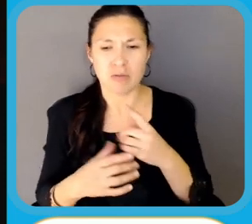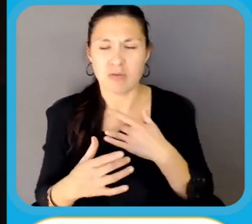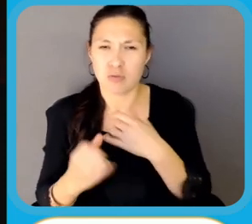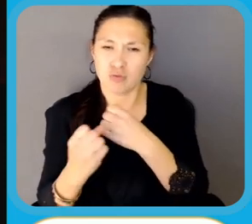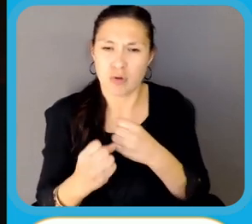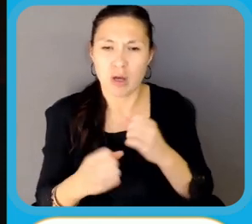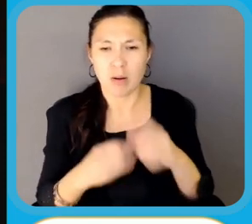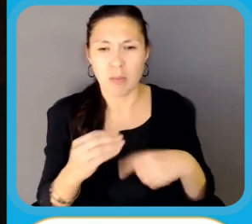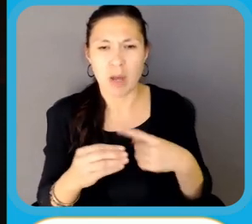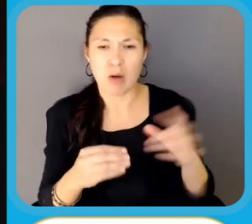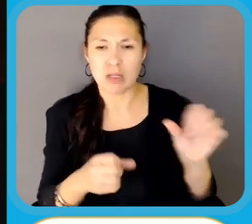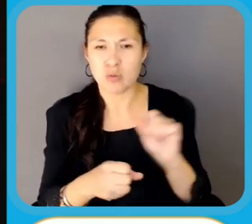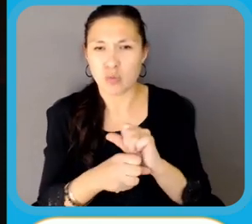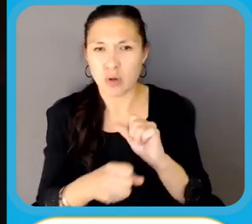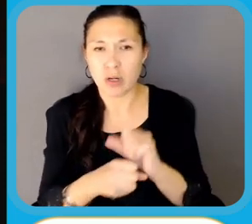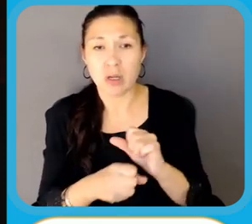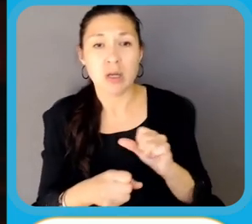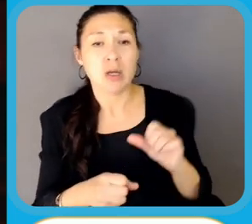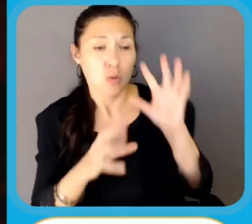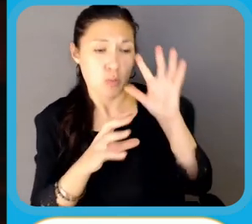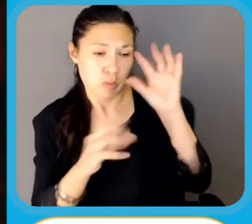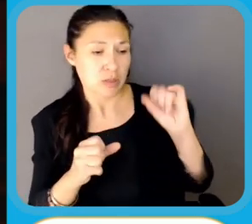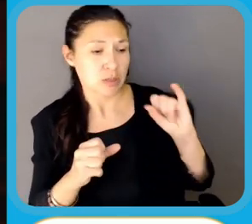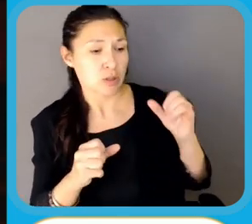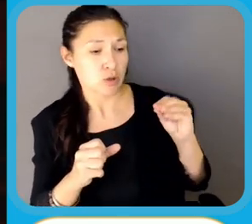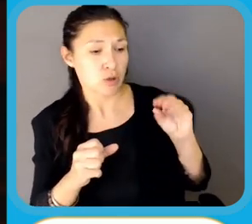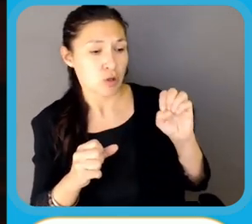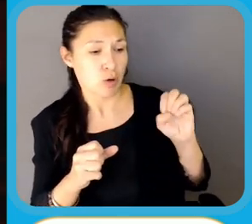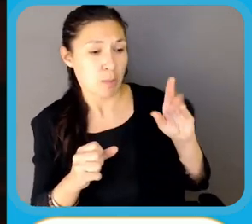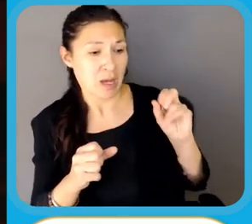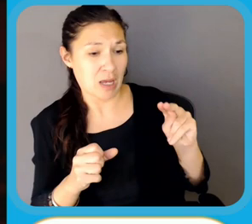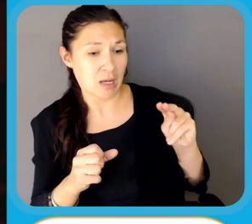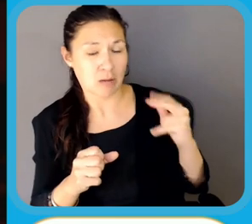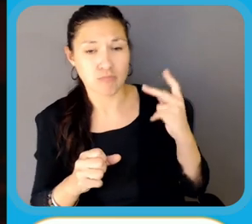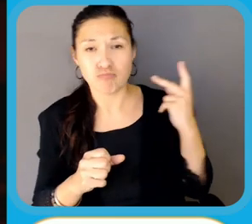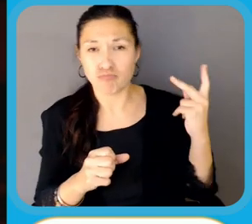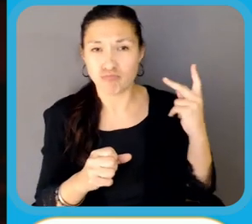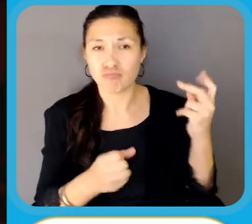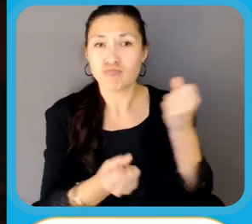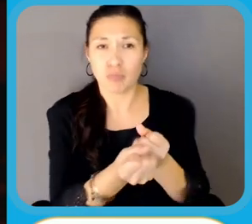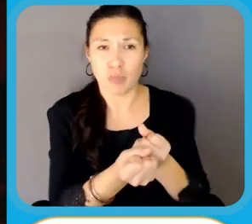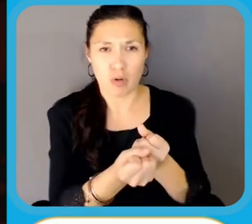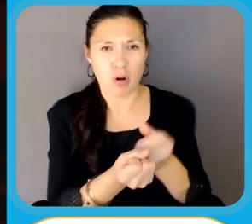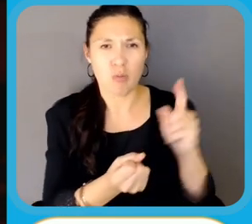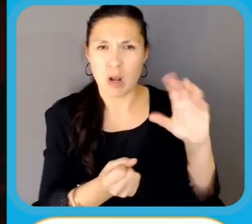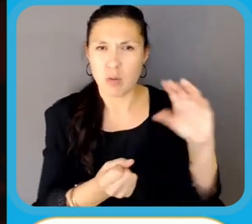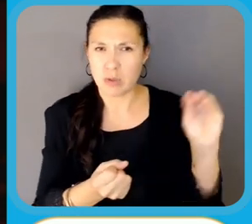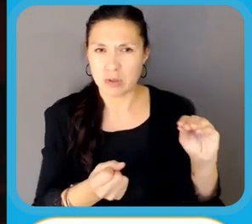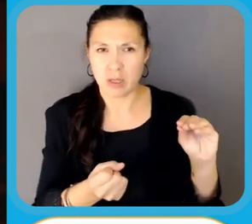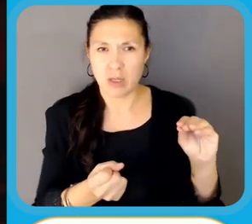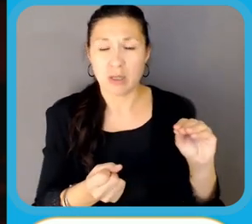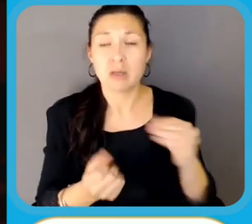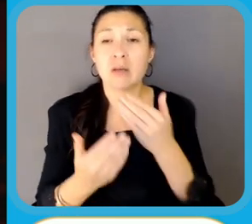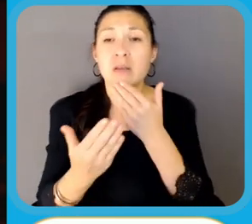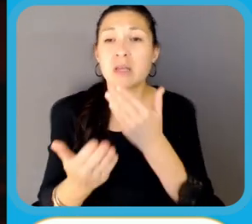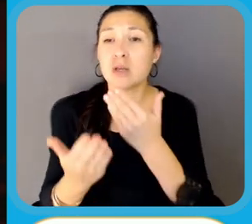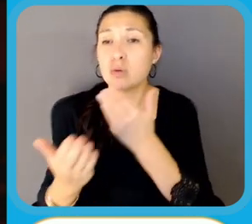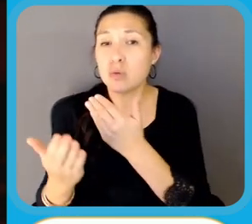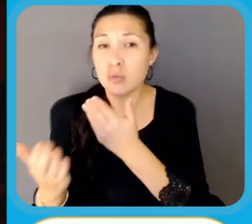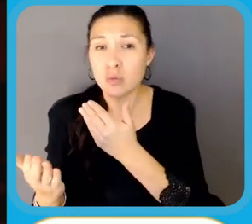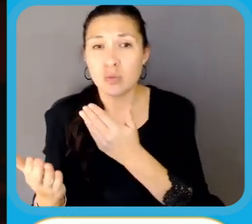I support him 100%. Above all, I have to thank all of you, the Democrats